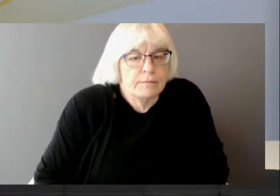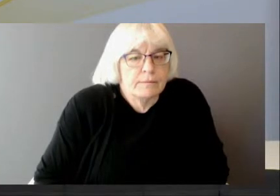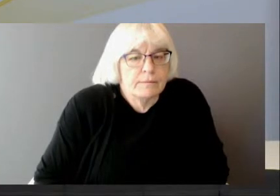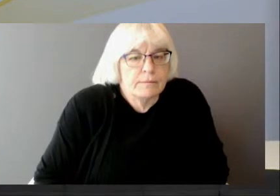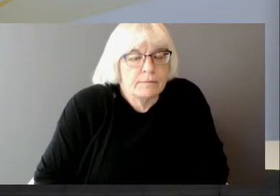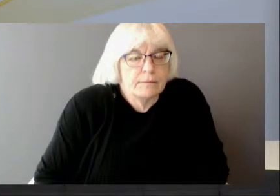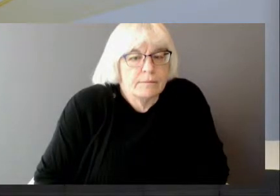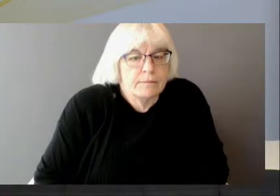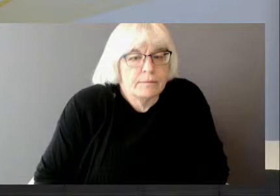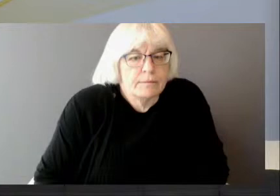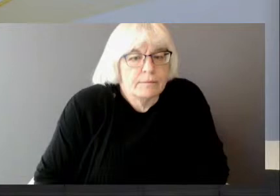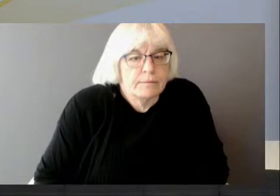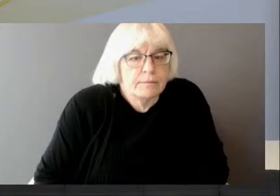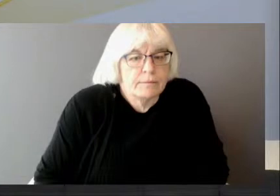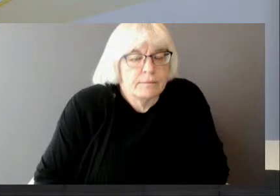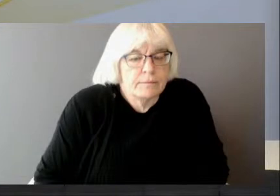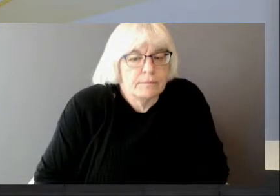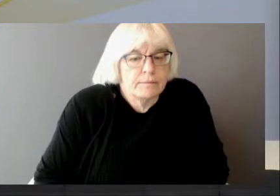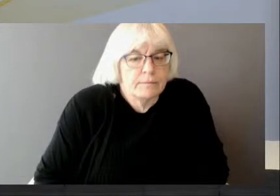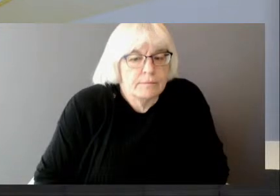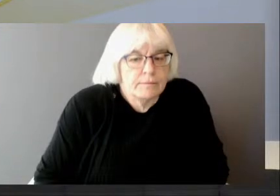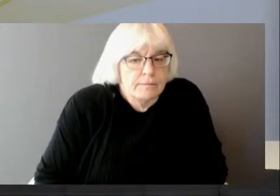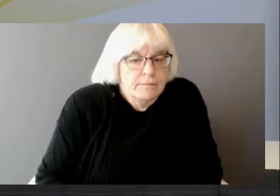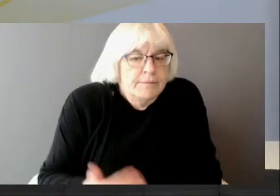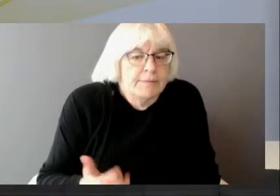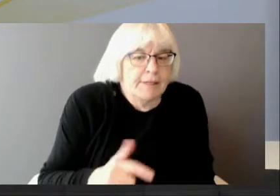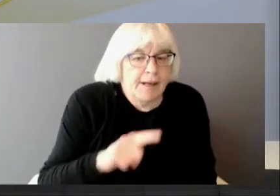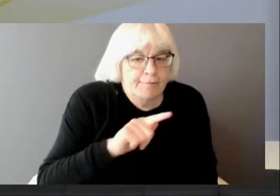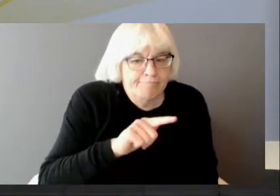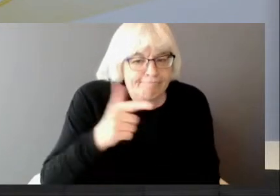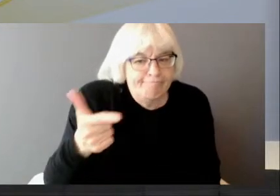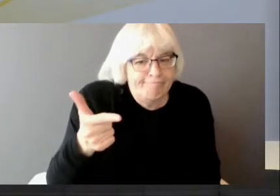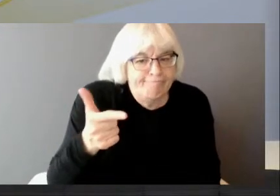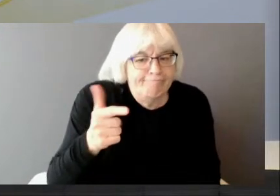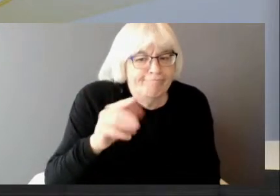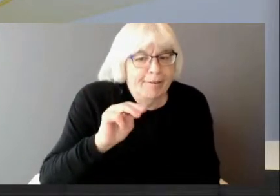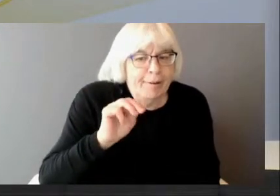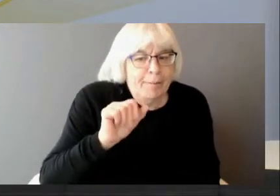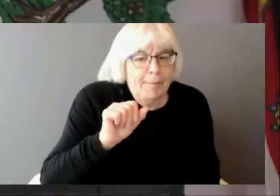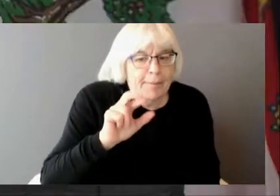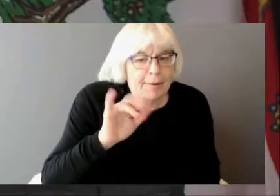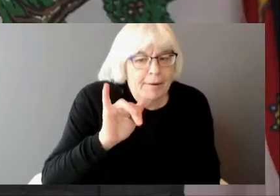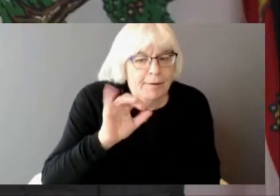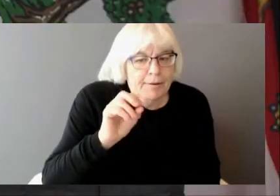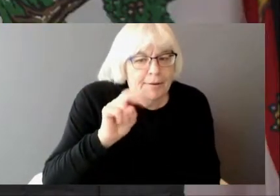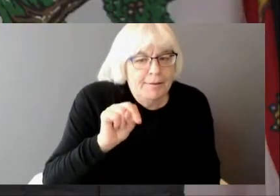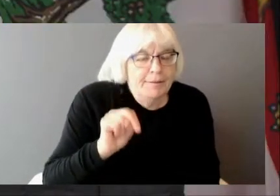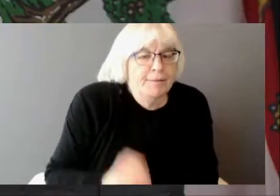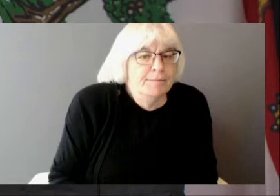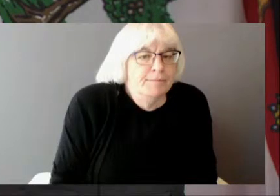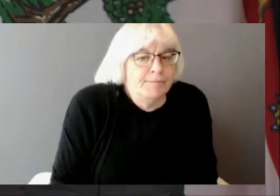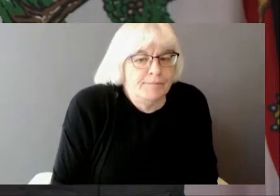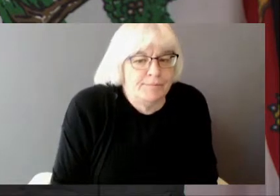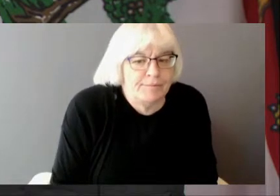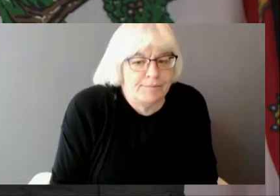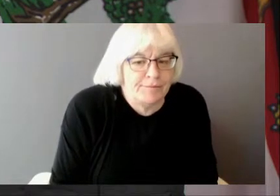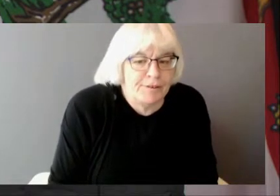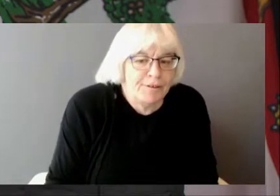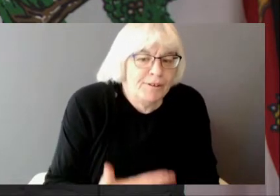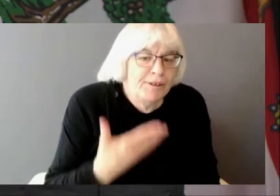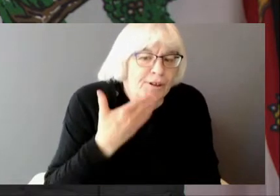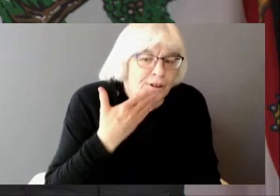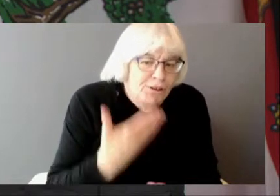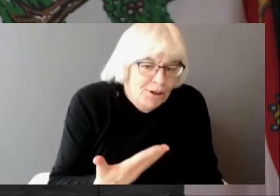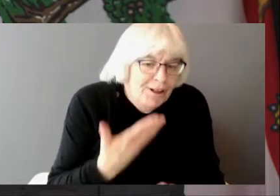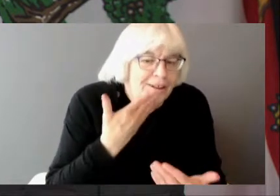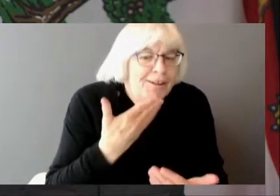Merci. I'll turn it over to you, Marion. Thank you. Good afternoon, everyone. I'll give a little update on our COVID clinics